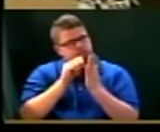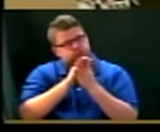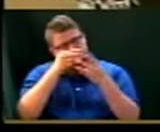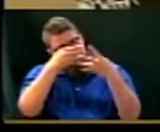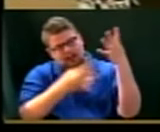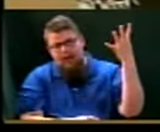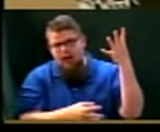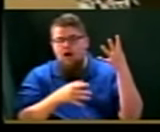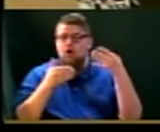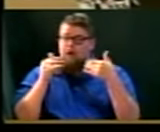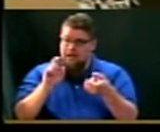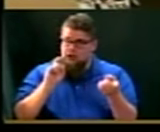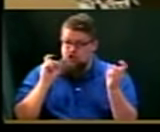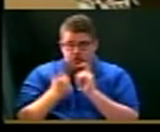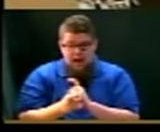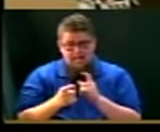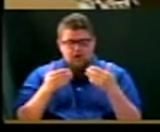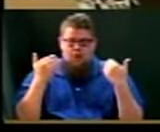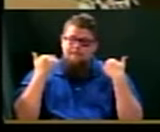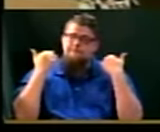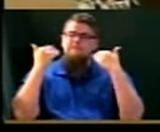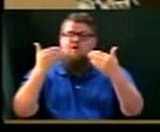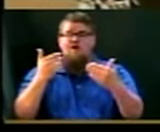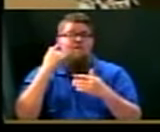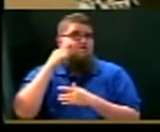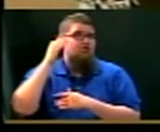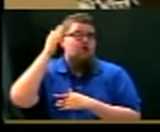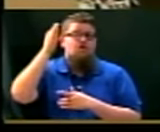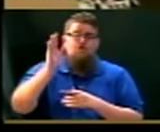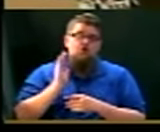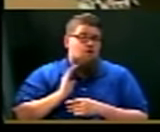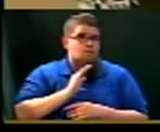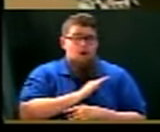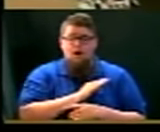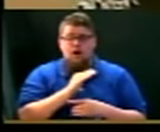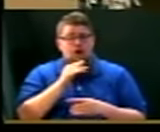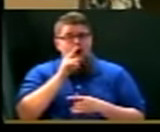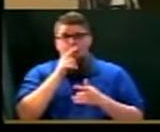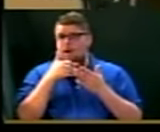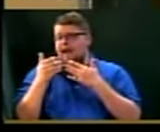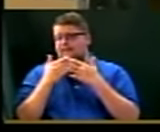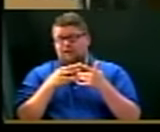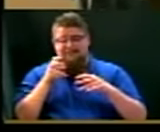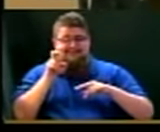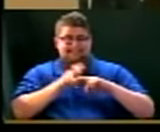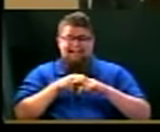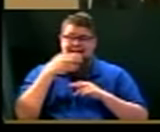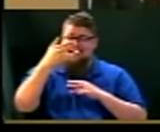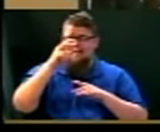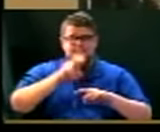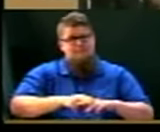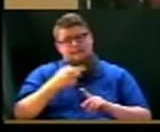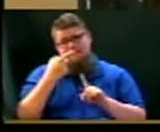and move on. That's for the future board and whoever sits in the seat next month.